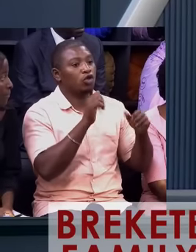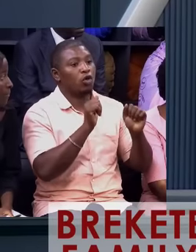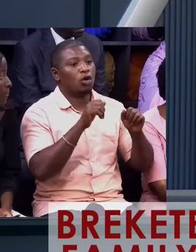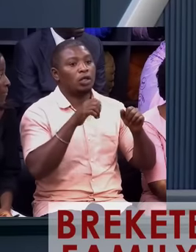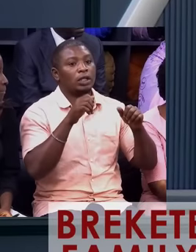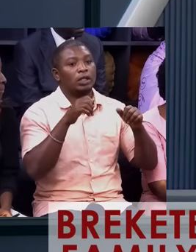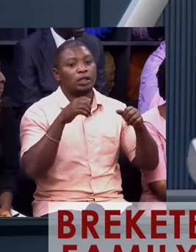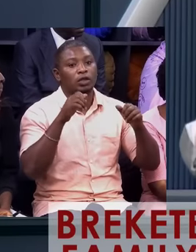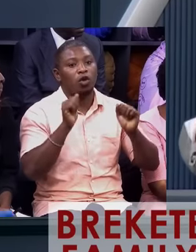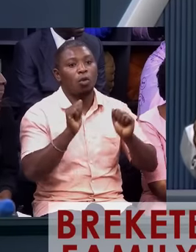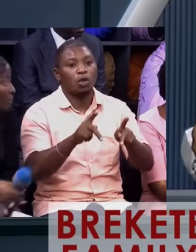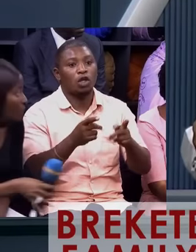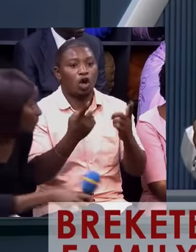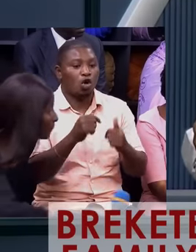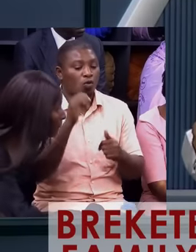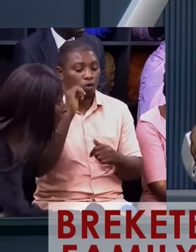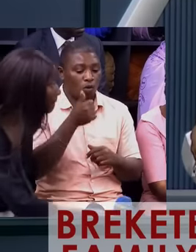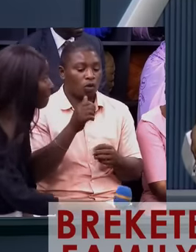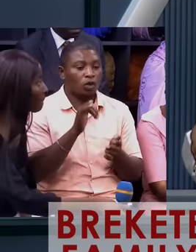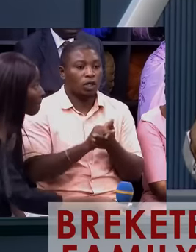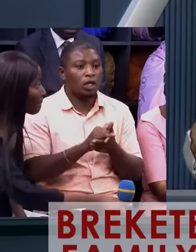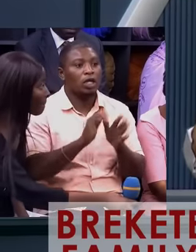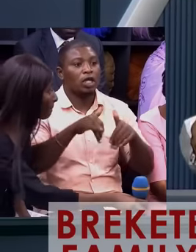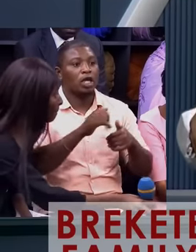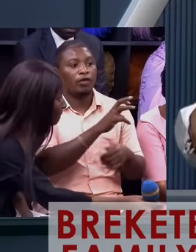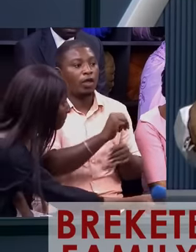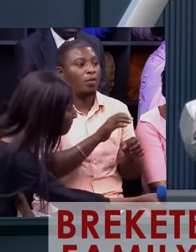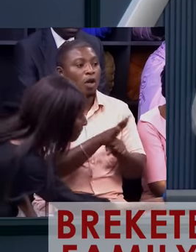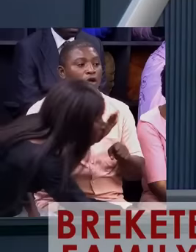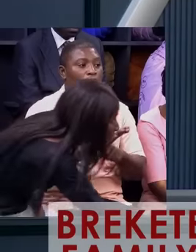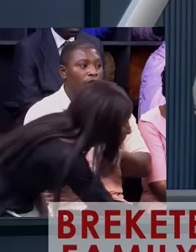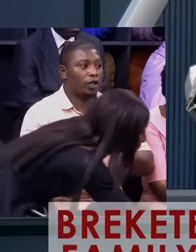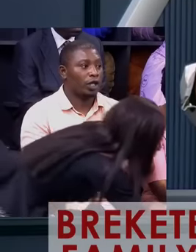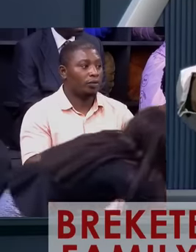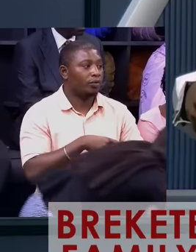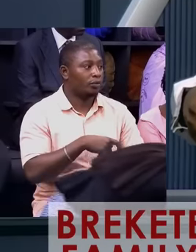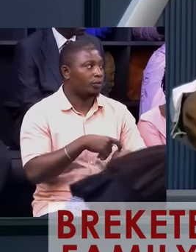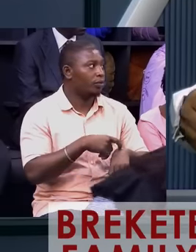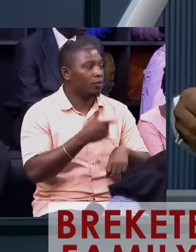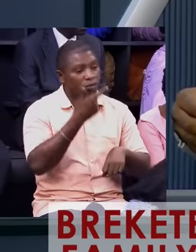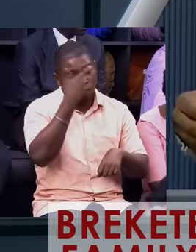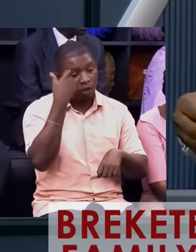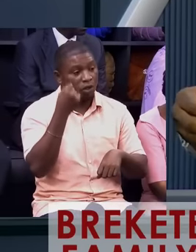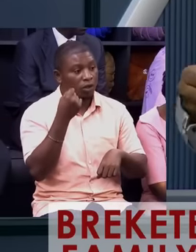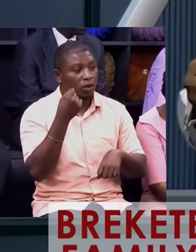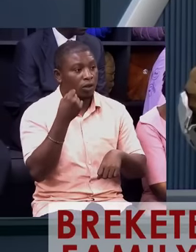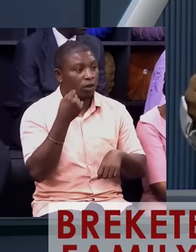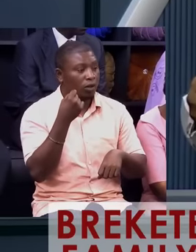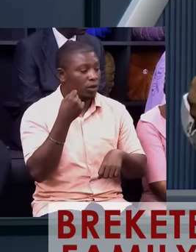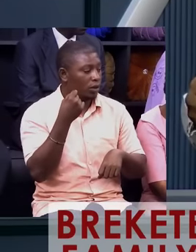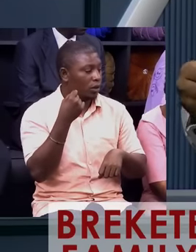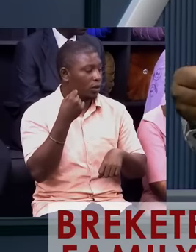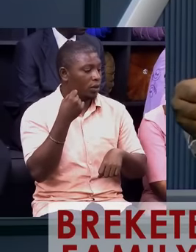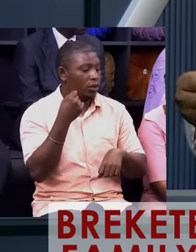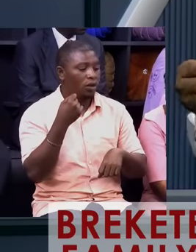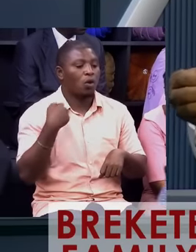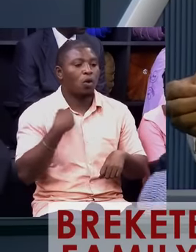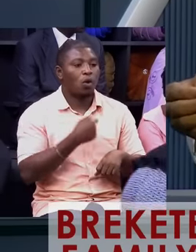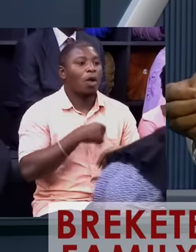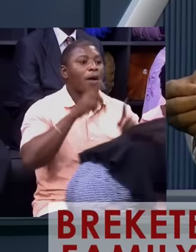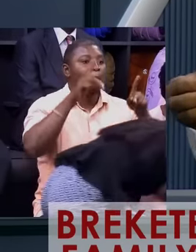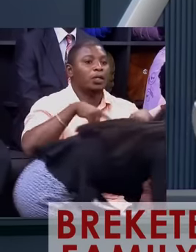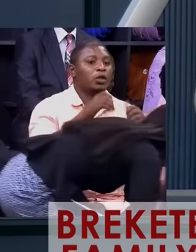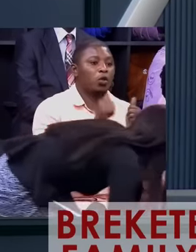tomorrow so that we go give our enough time because we we we persons